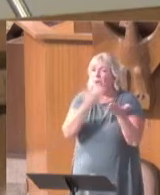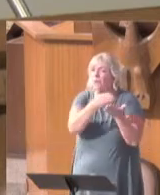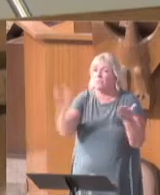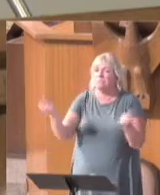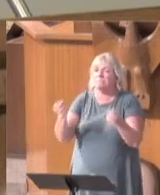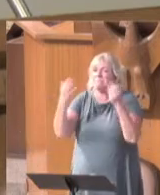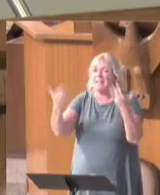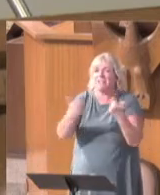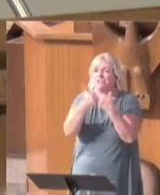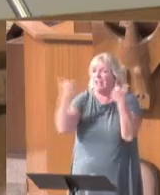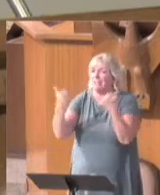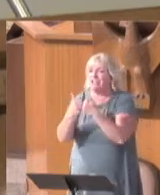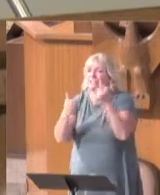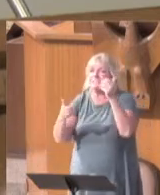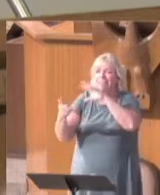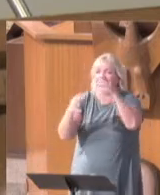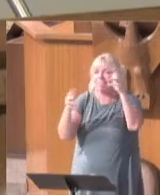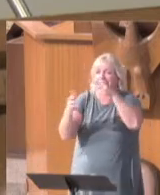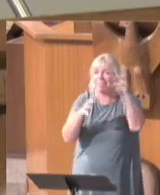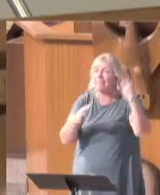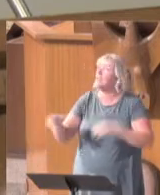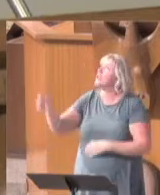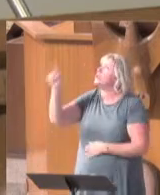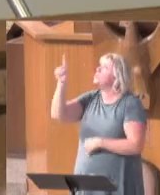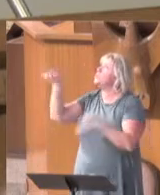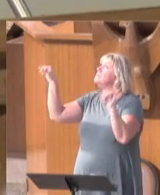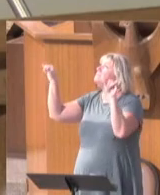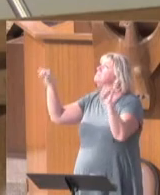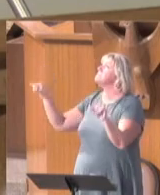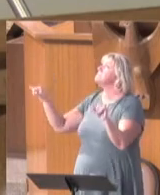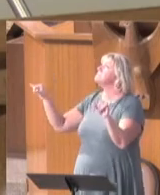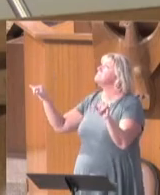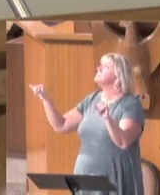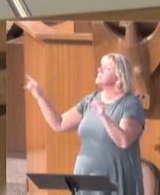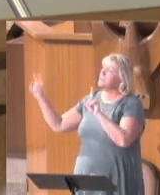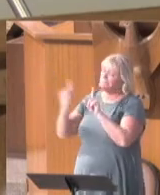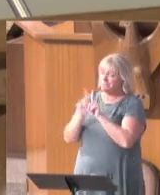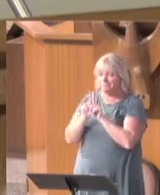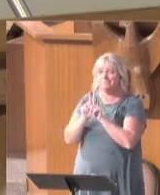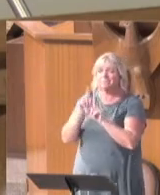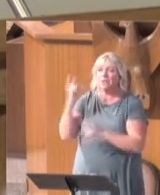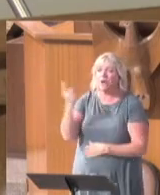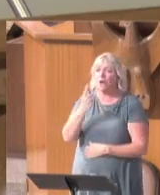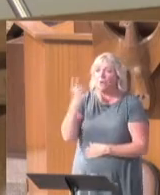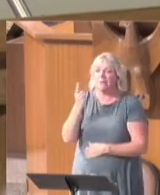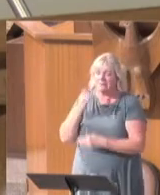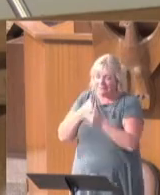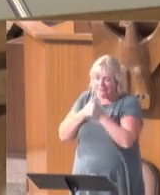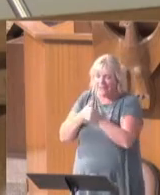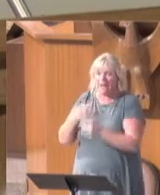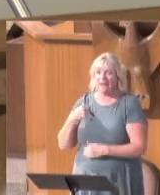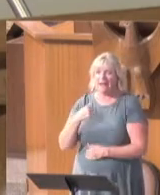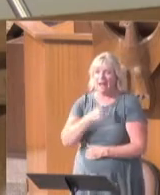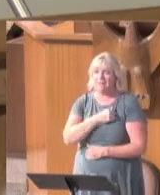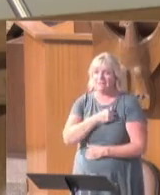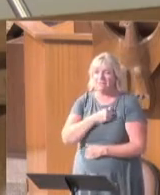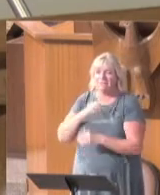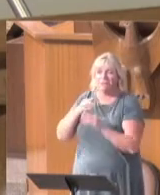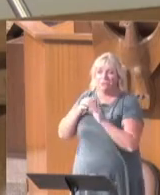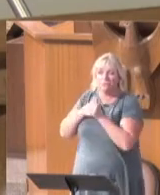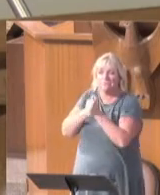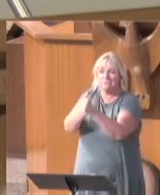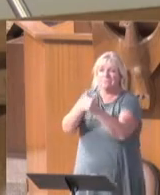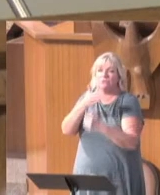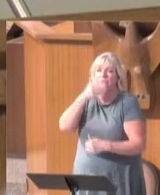and challenges of the day, you remain steadfastly by our side, guiding us along towards a better